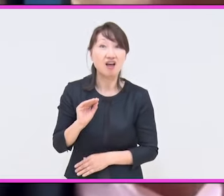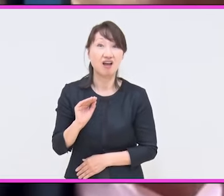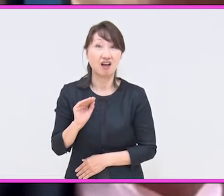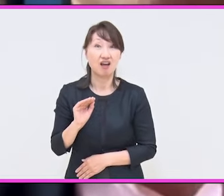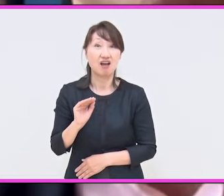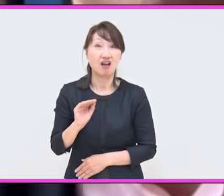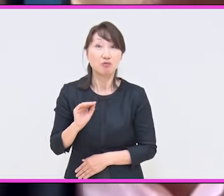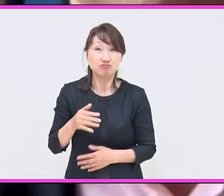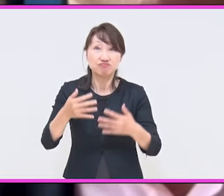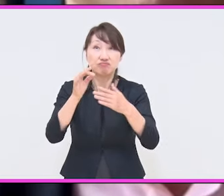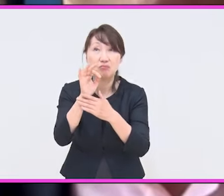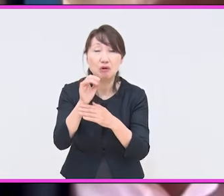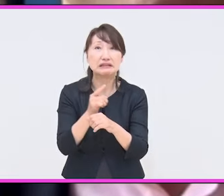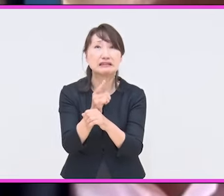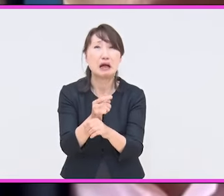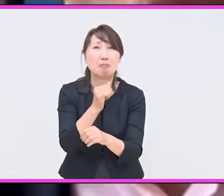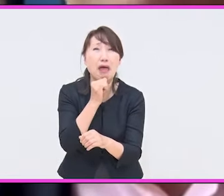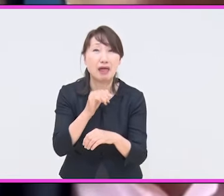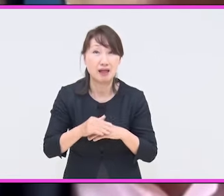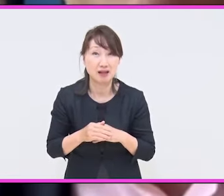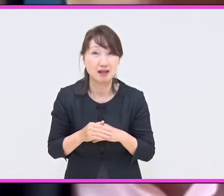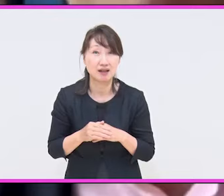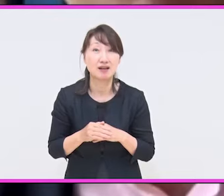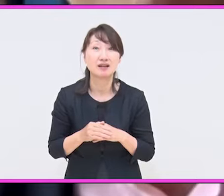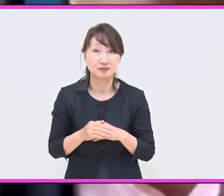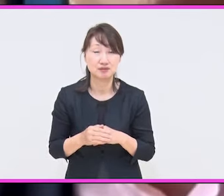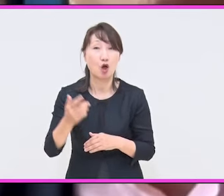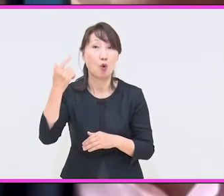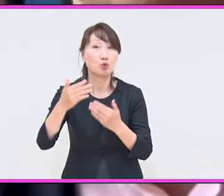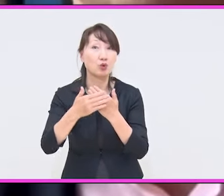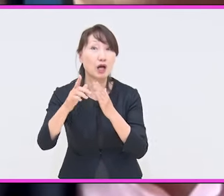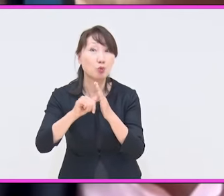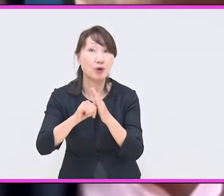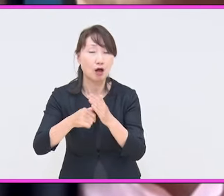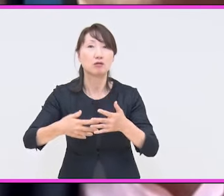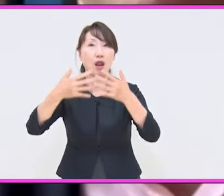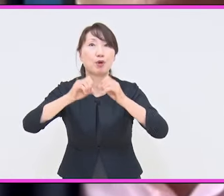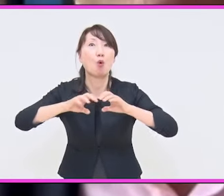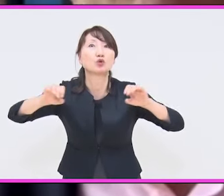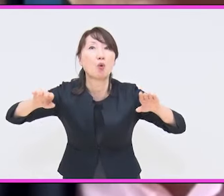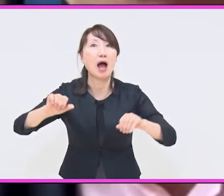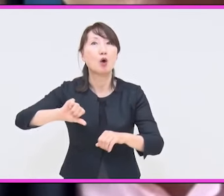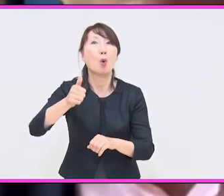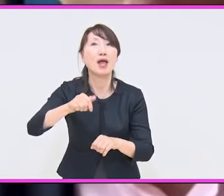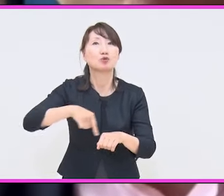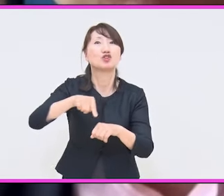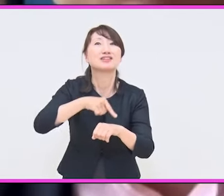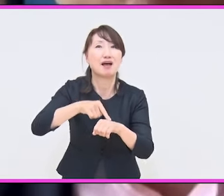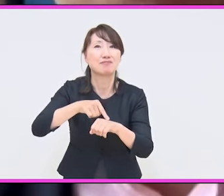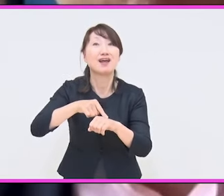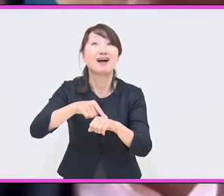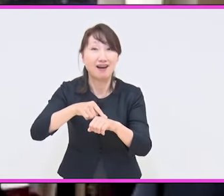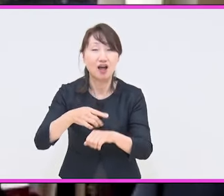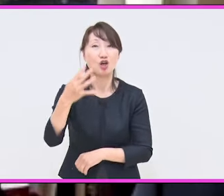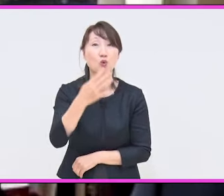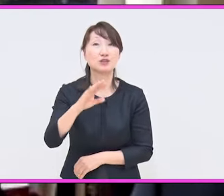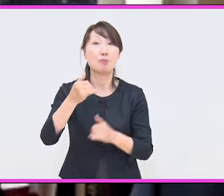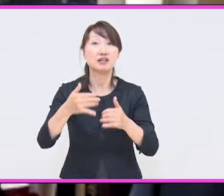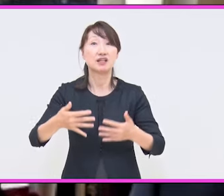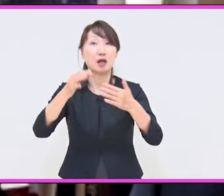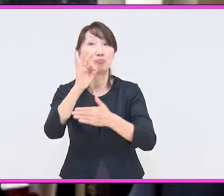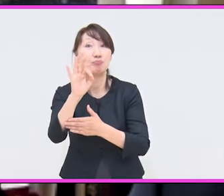1 hour. Yet in London, we had 500 hours of TV.We had nearly 40 million people watching